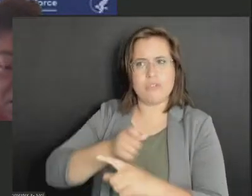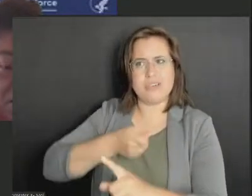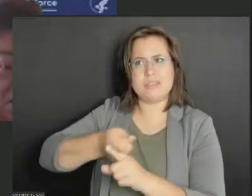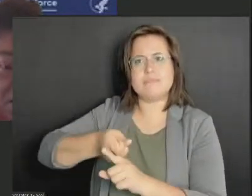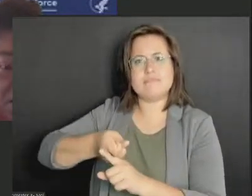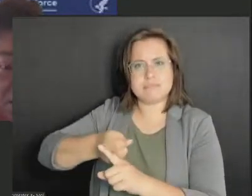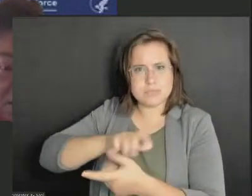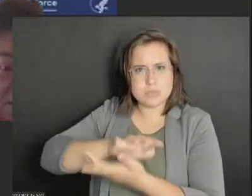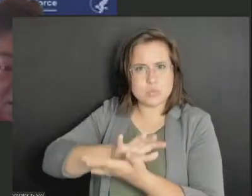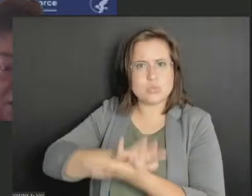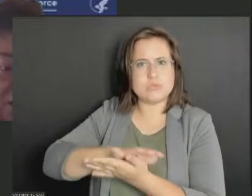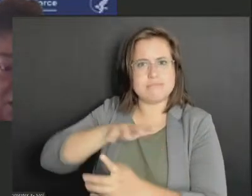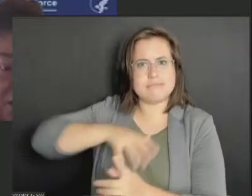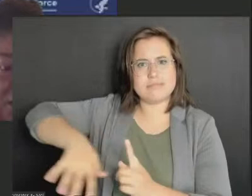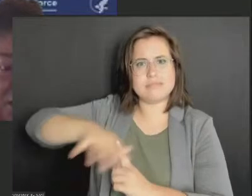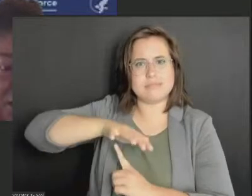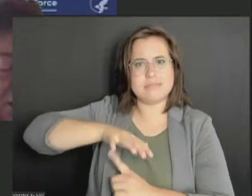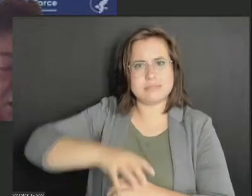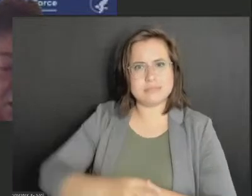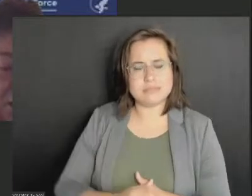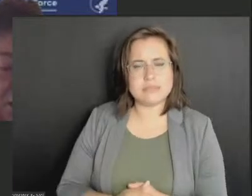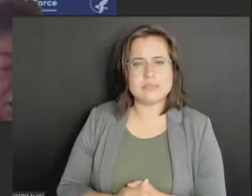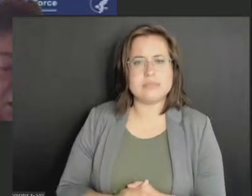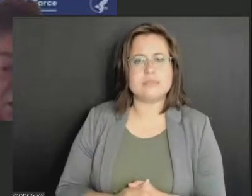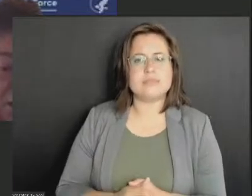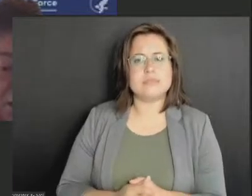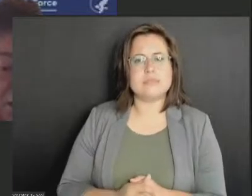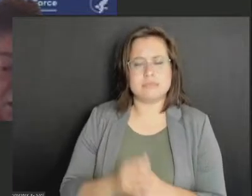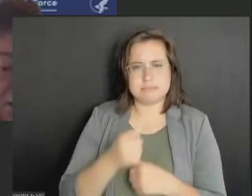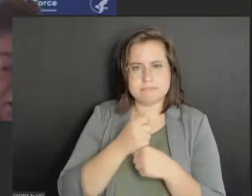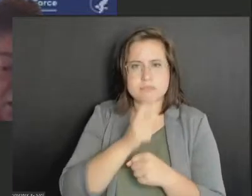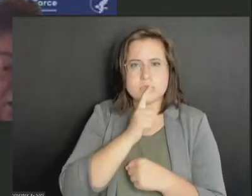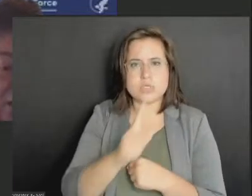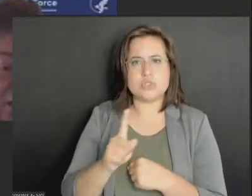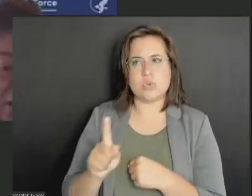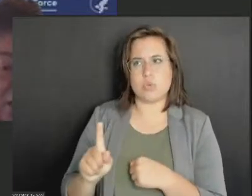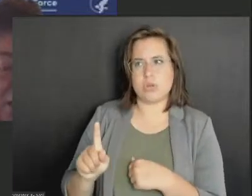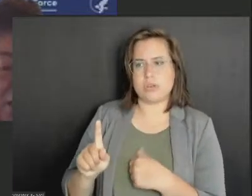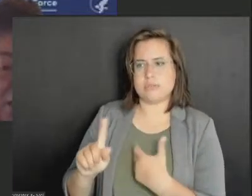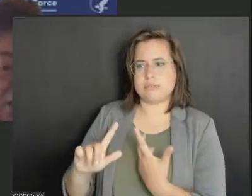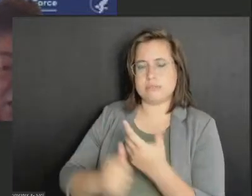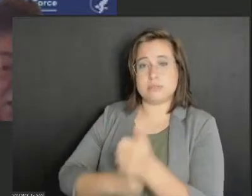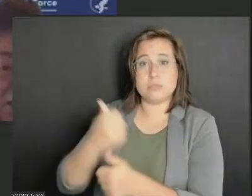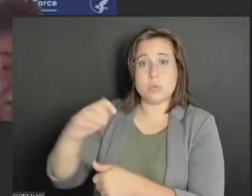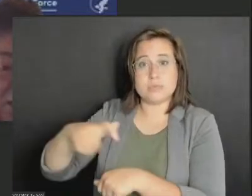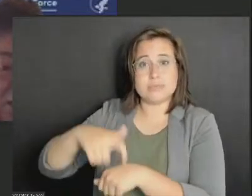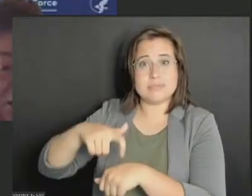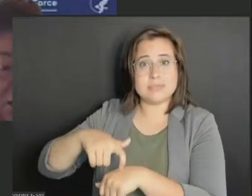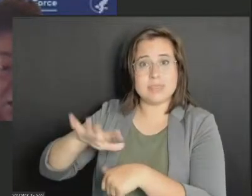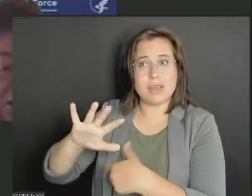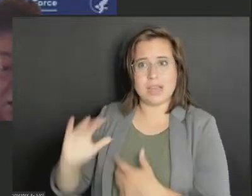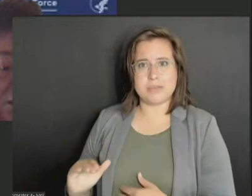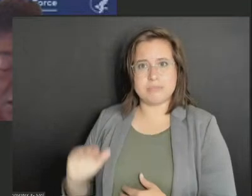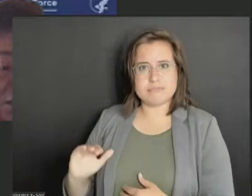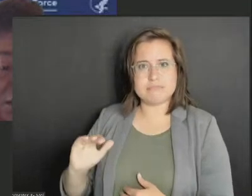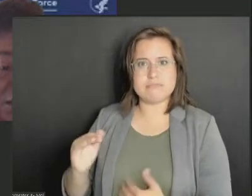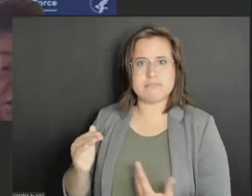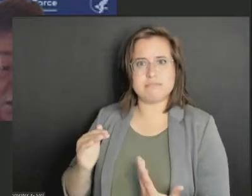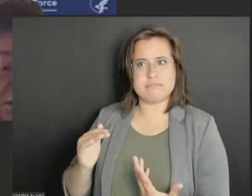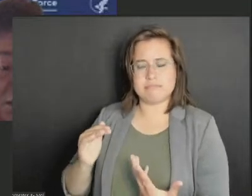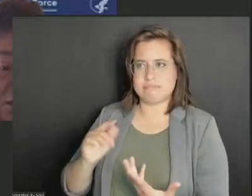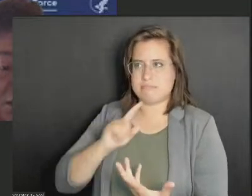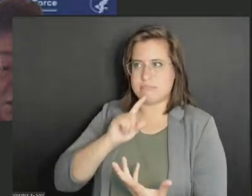impact, making sure that where they spend their time is as fully supported